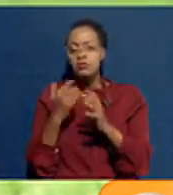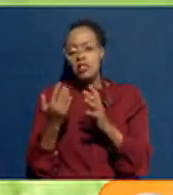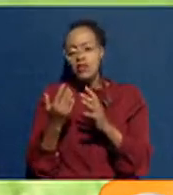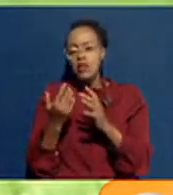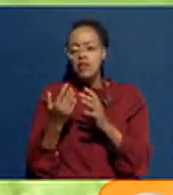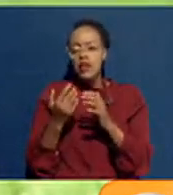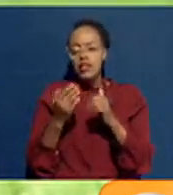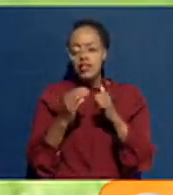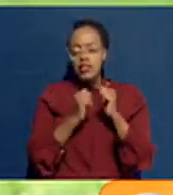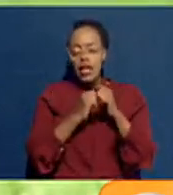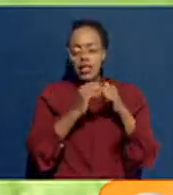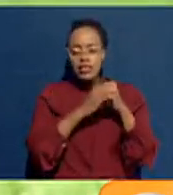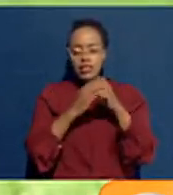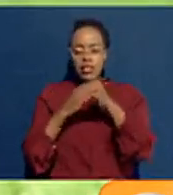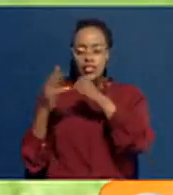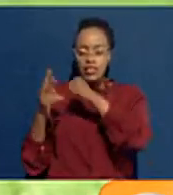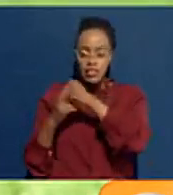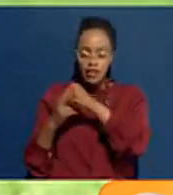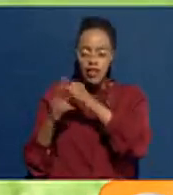1997.